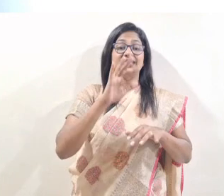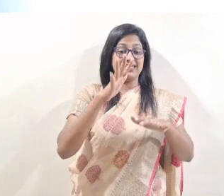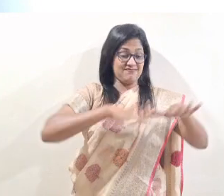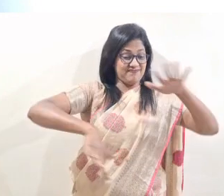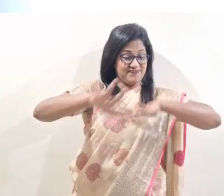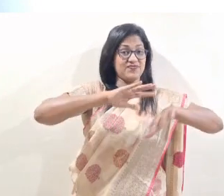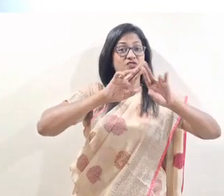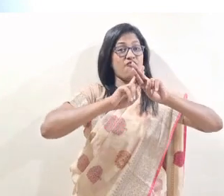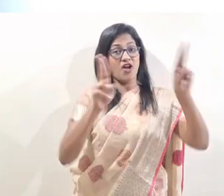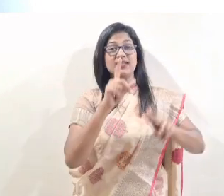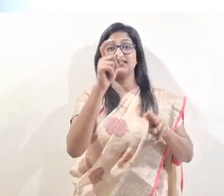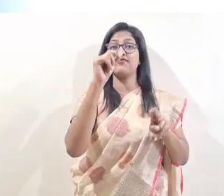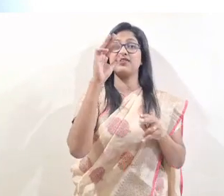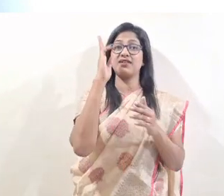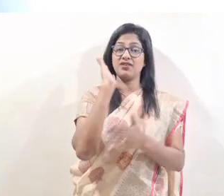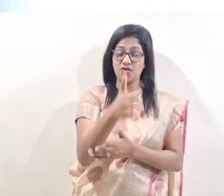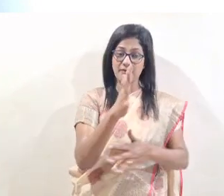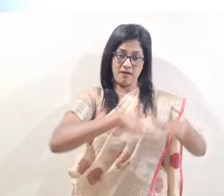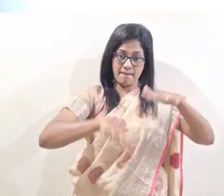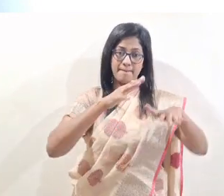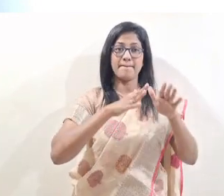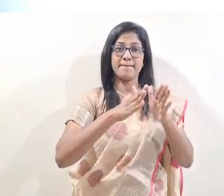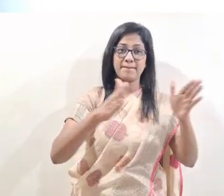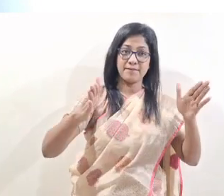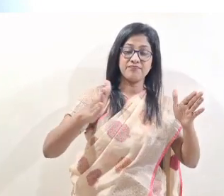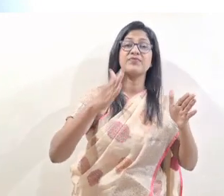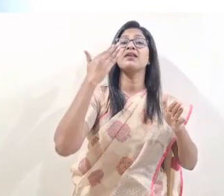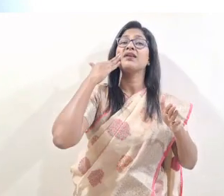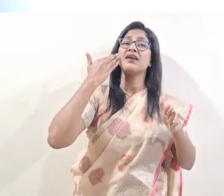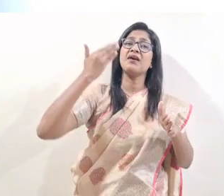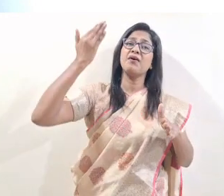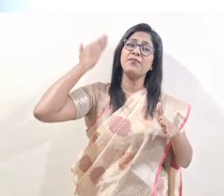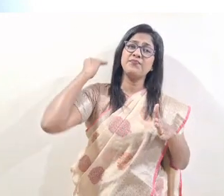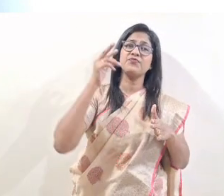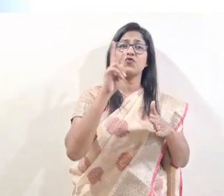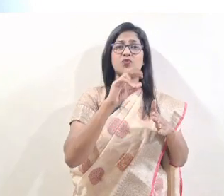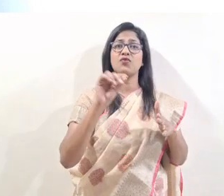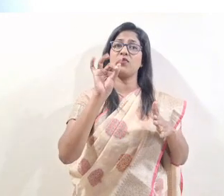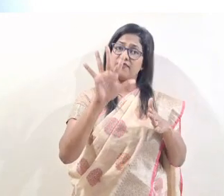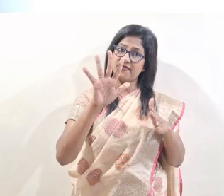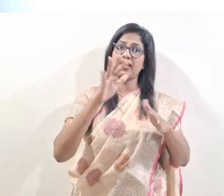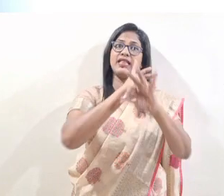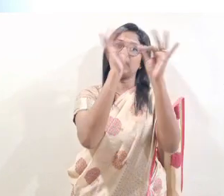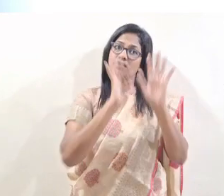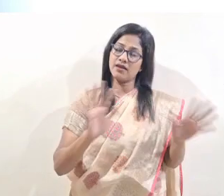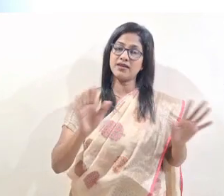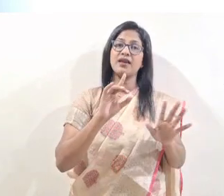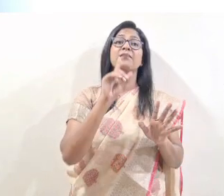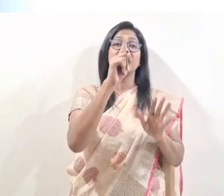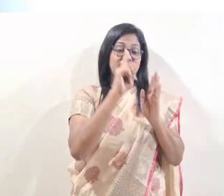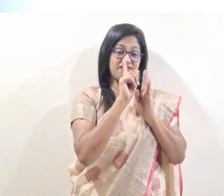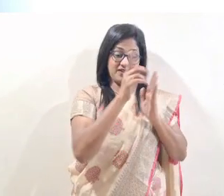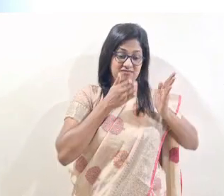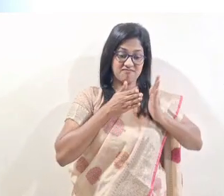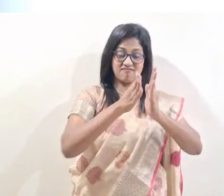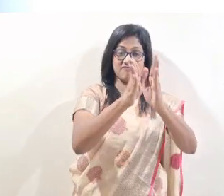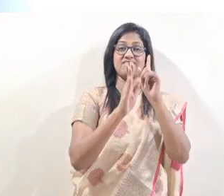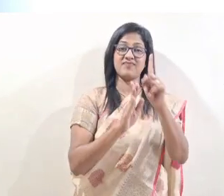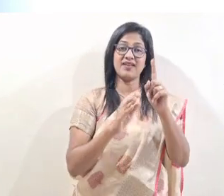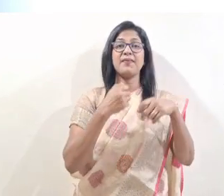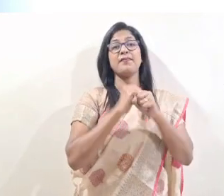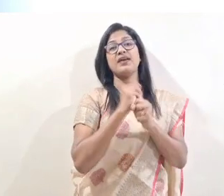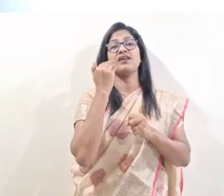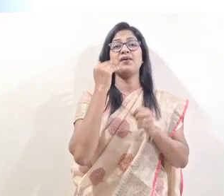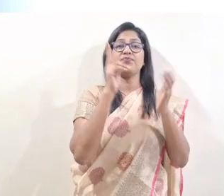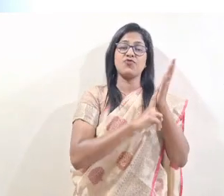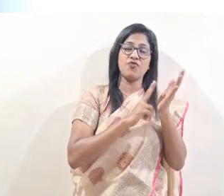commissioned, the entire 70 kilometers. Should have been commissioned in 2015, but the first line we could commence in